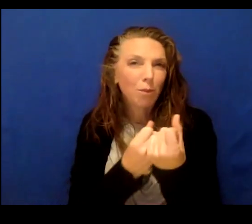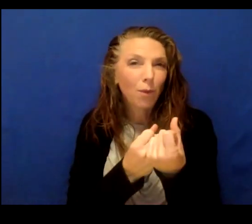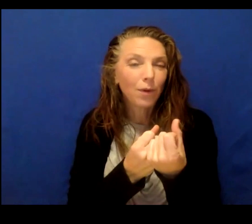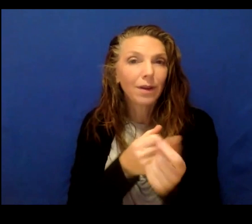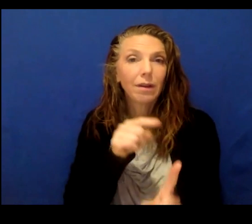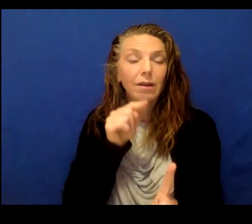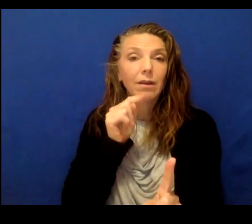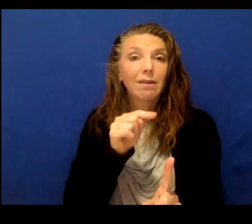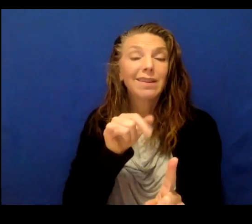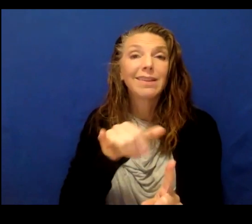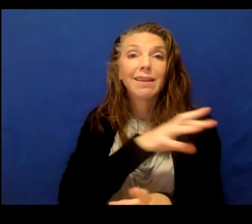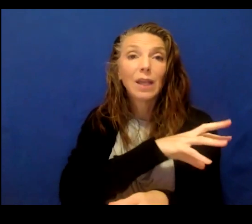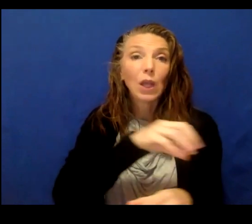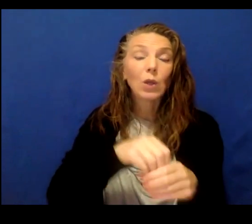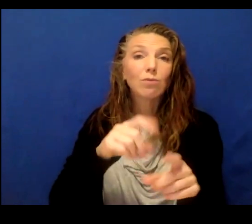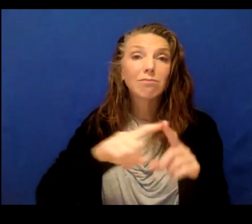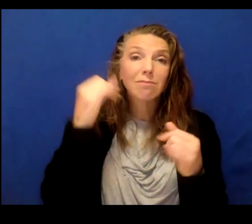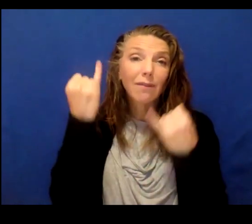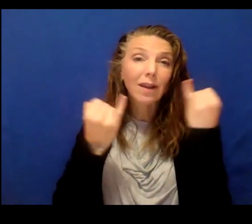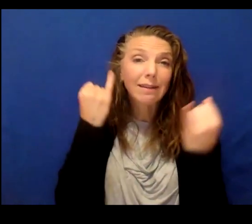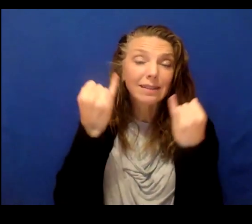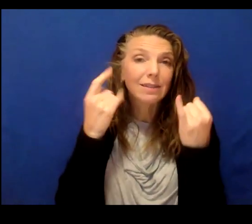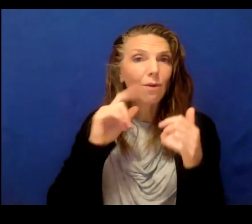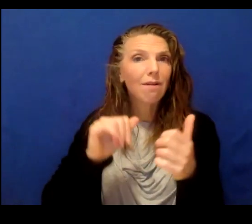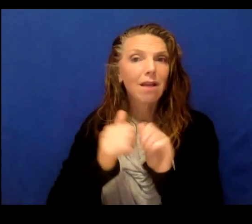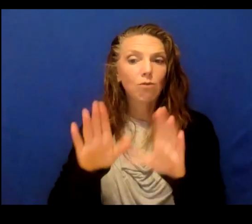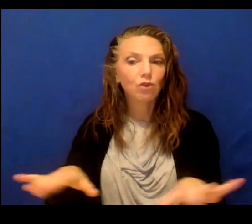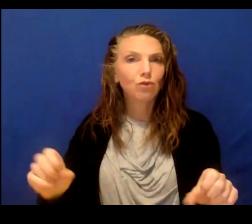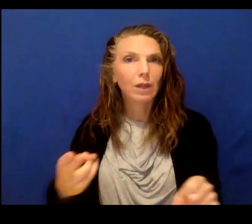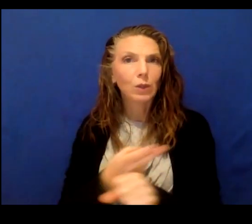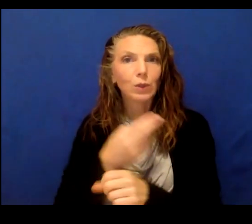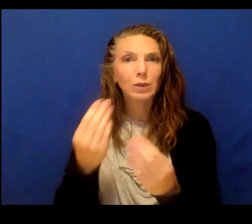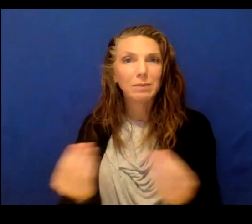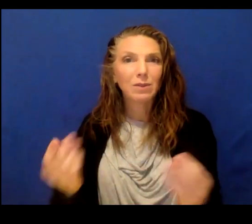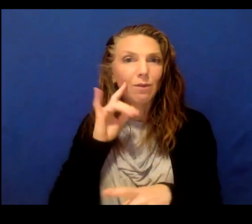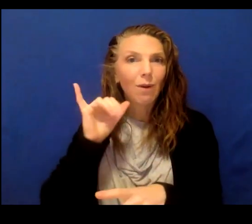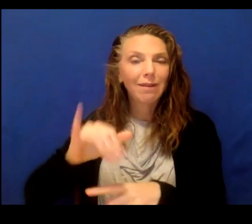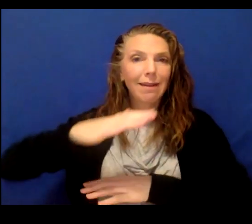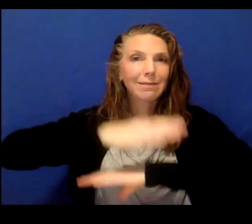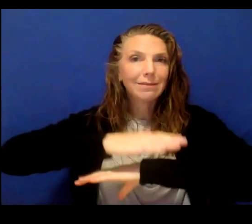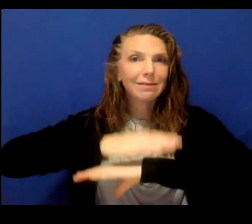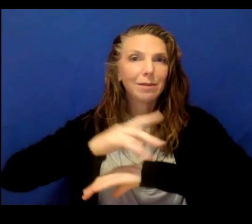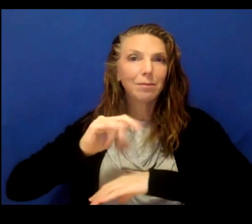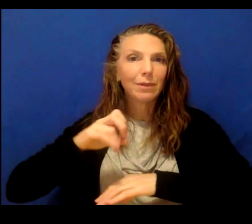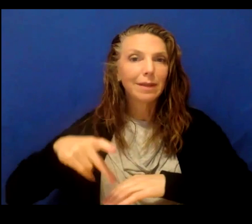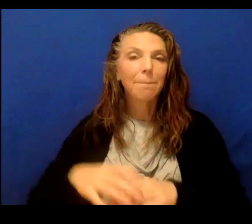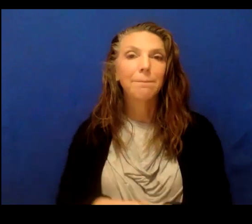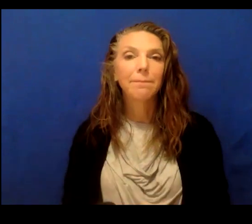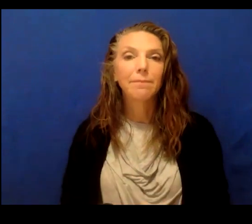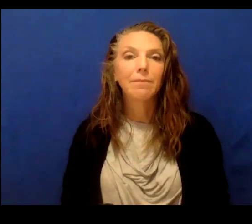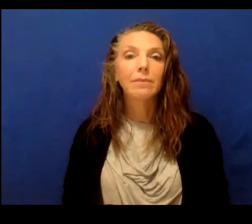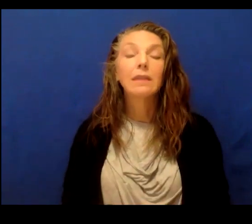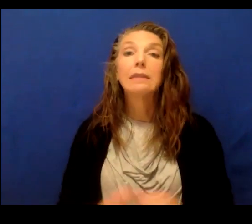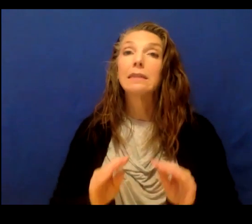that includes ideas for how children could use materials at that tabletop. I want to